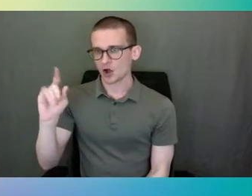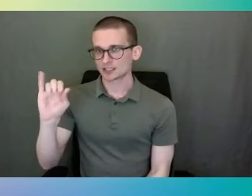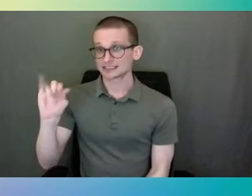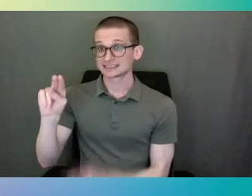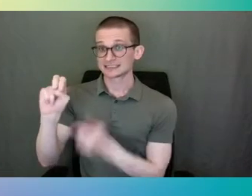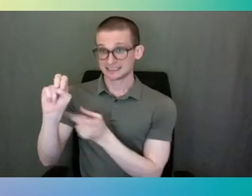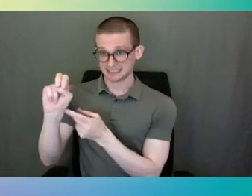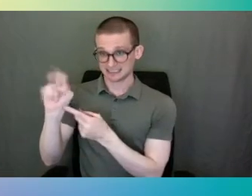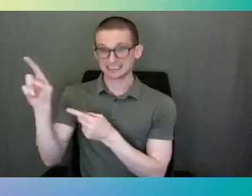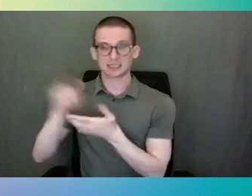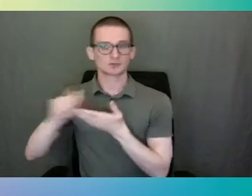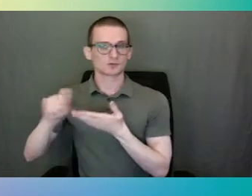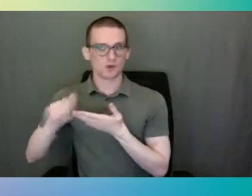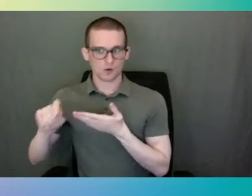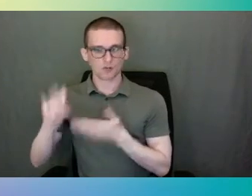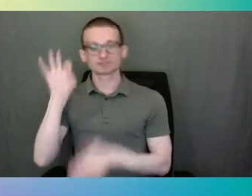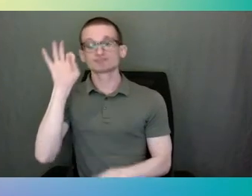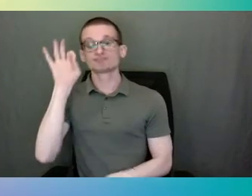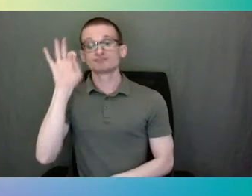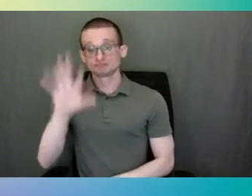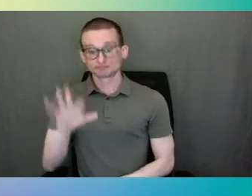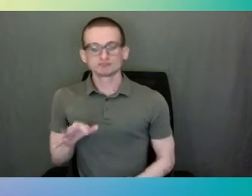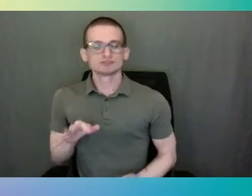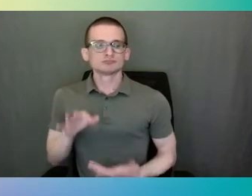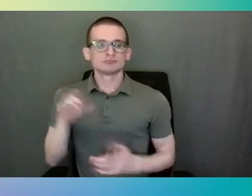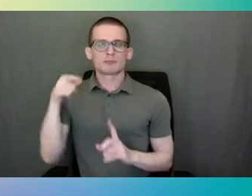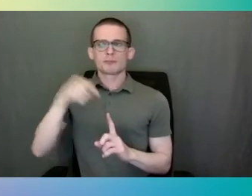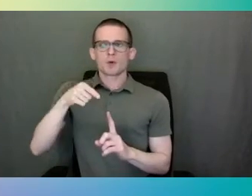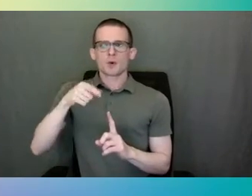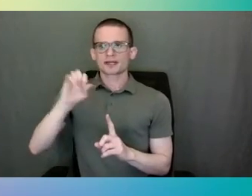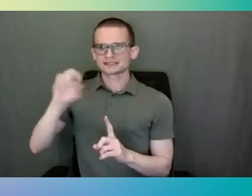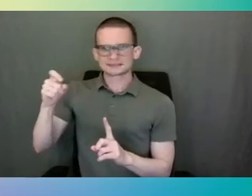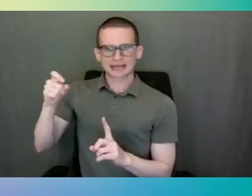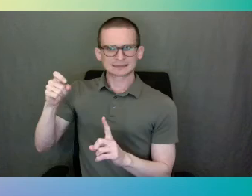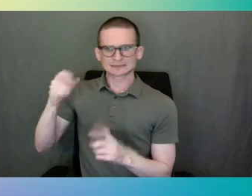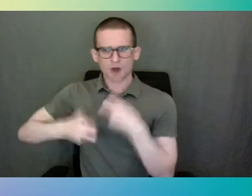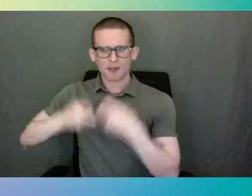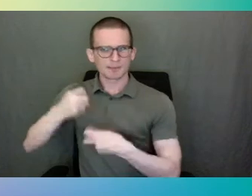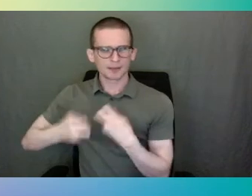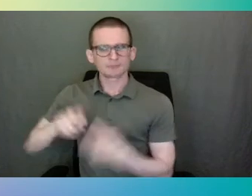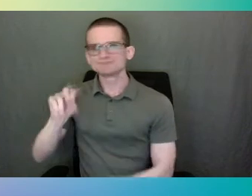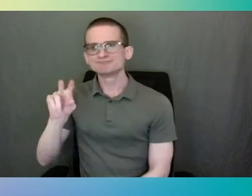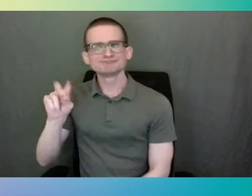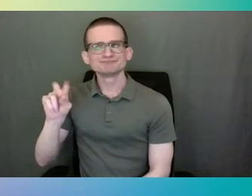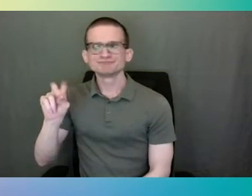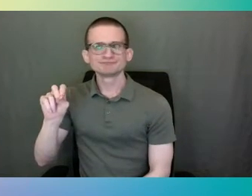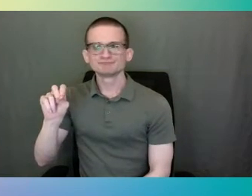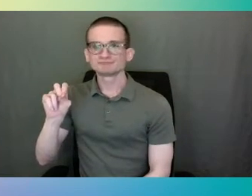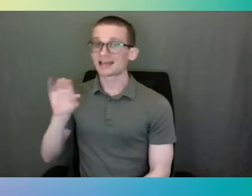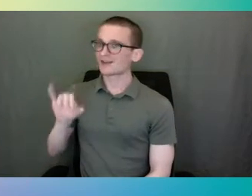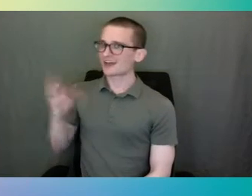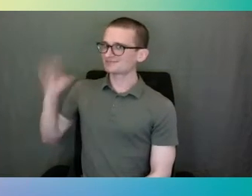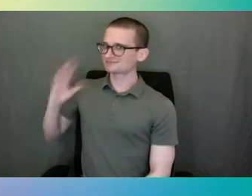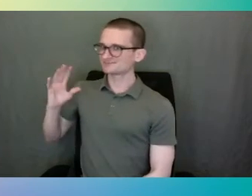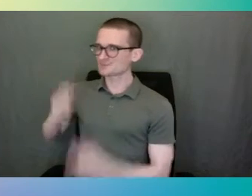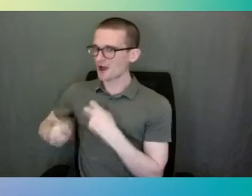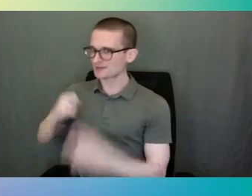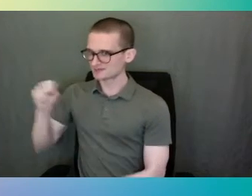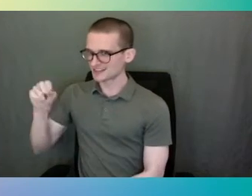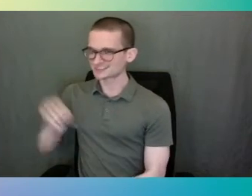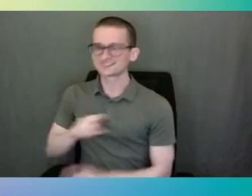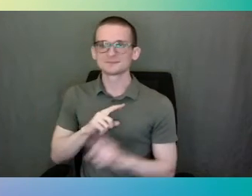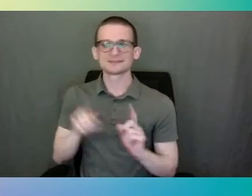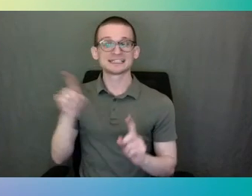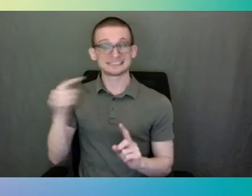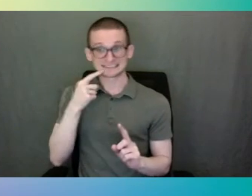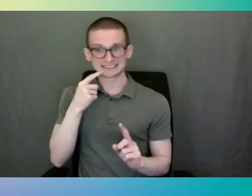said, it's not sex that's the real problem, which it had been. It is sex with